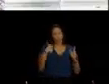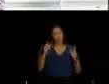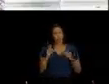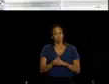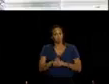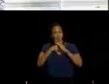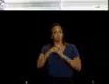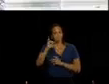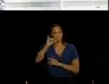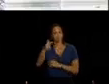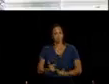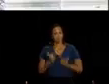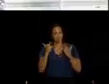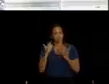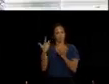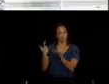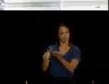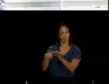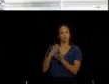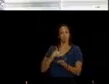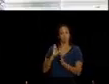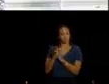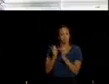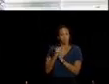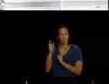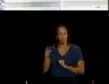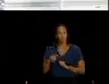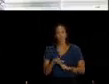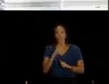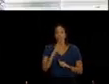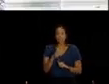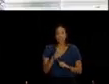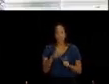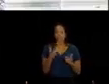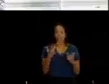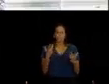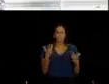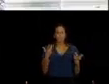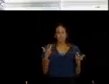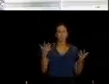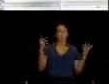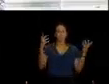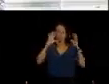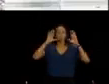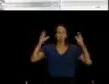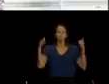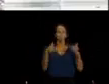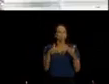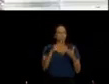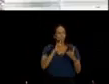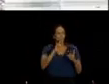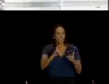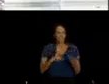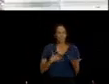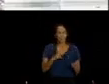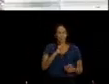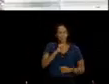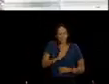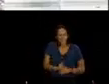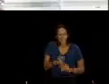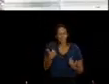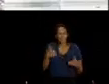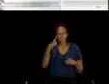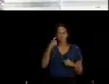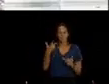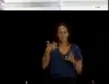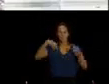to talk about my book, and it really brought everything full circle for me because I got to thank her for being there as her